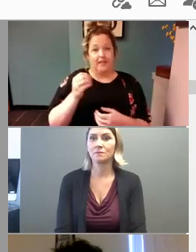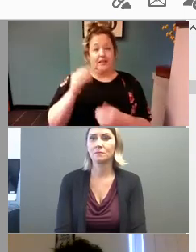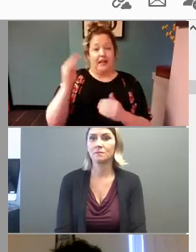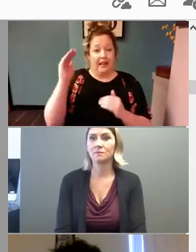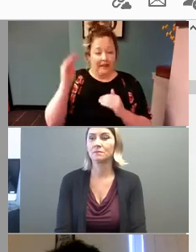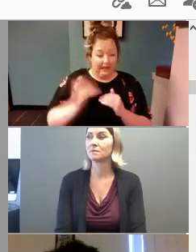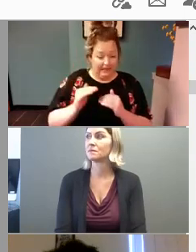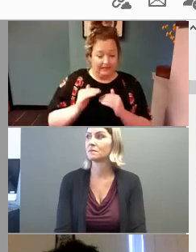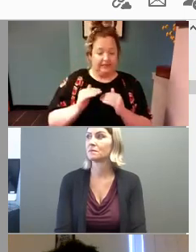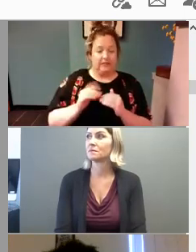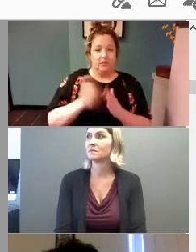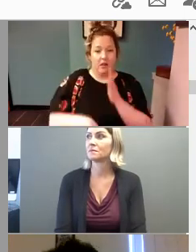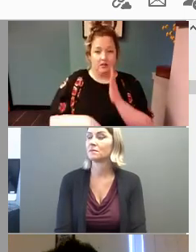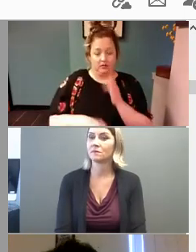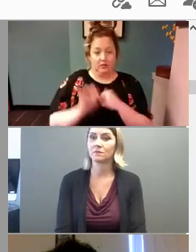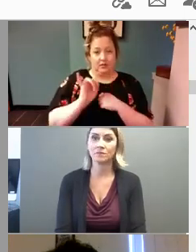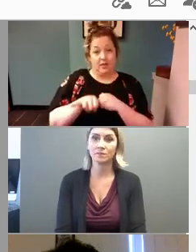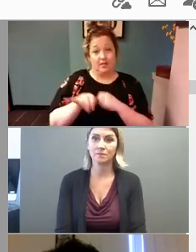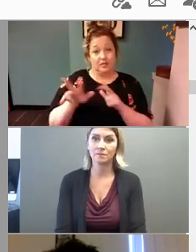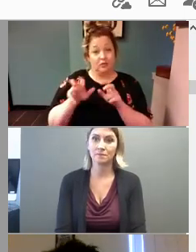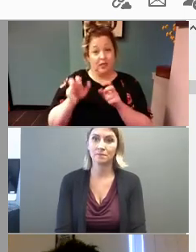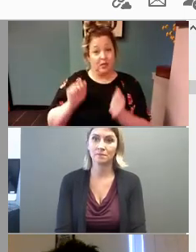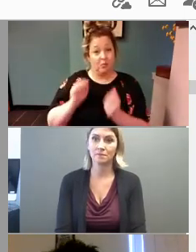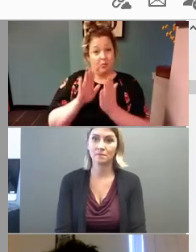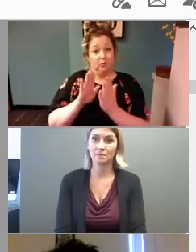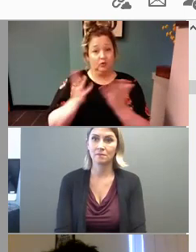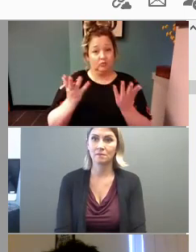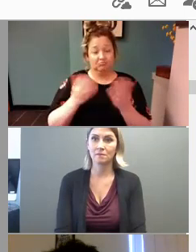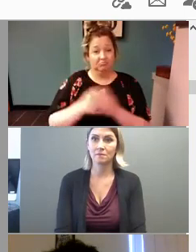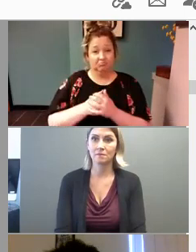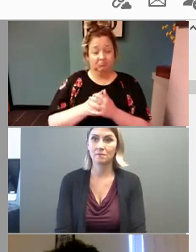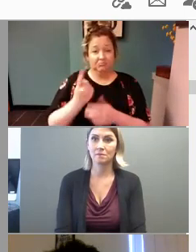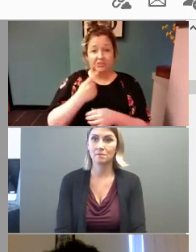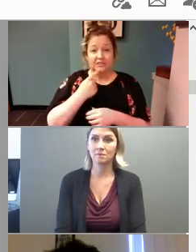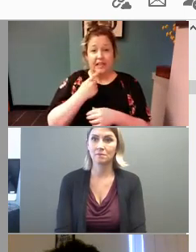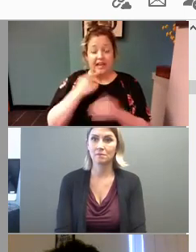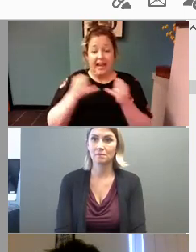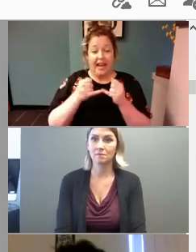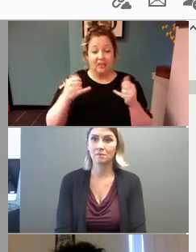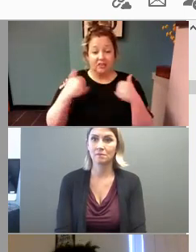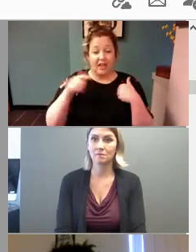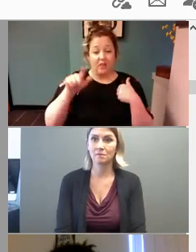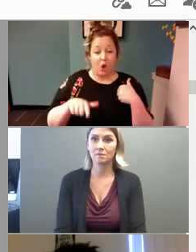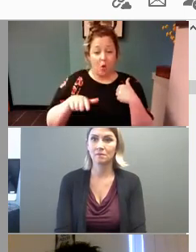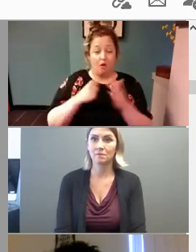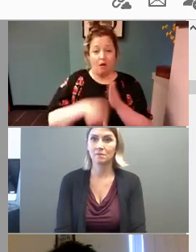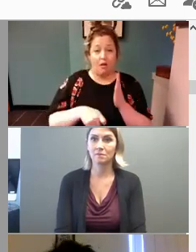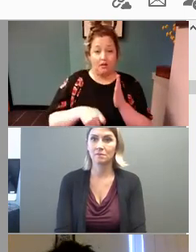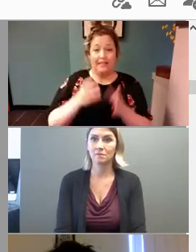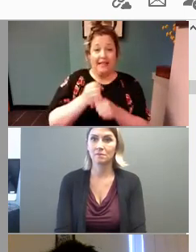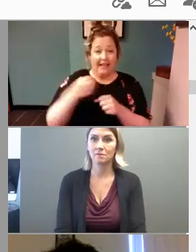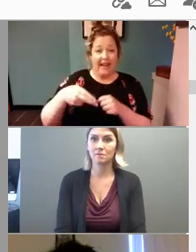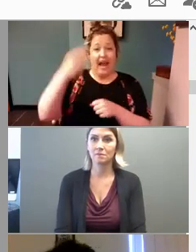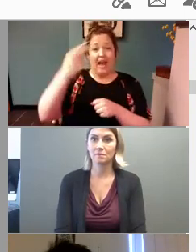that is the greedy approach to solving this thing, where we are saying edges with the lower cost get higher preference for me to look at.